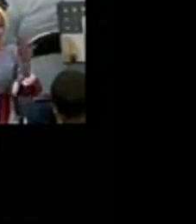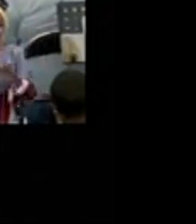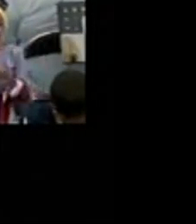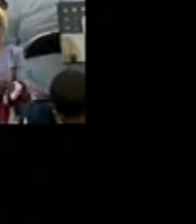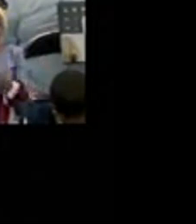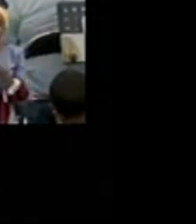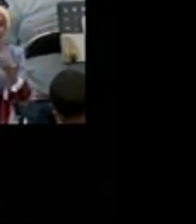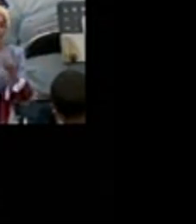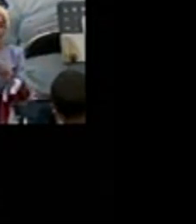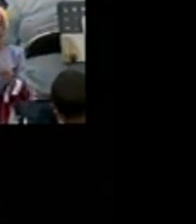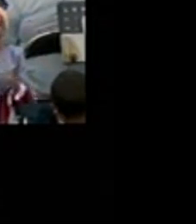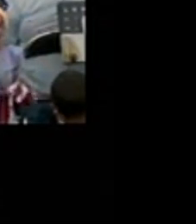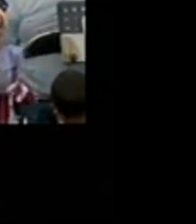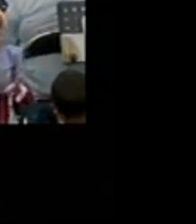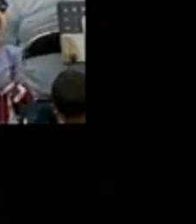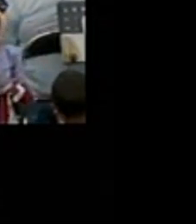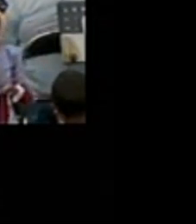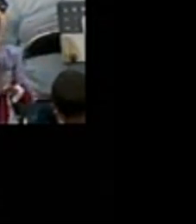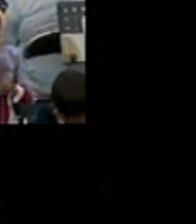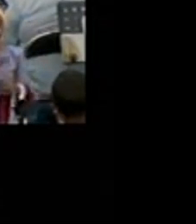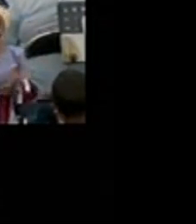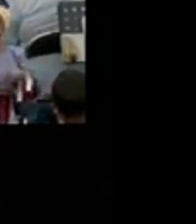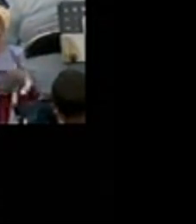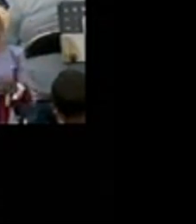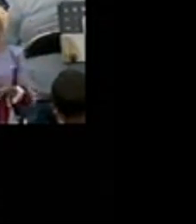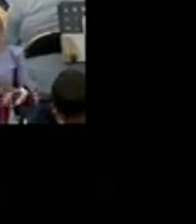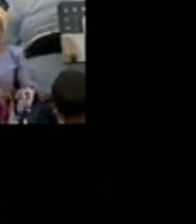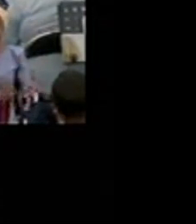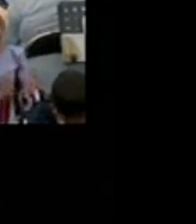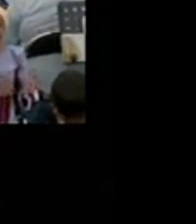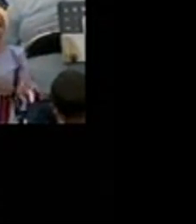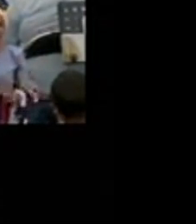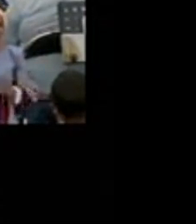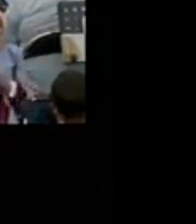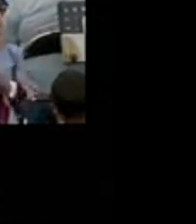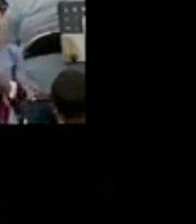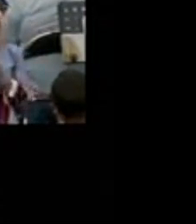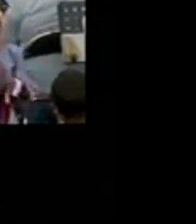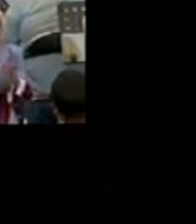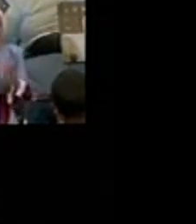all around my soul is